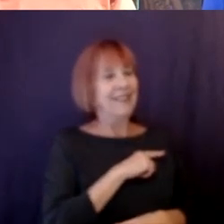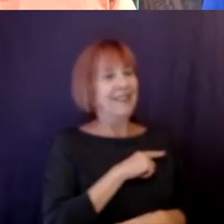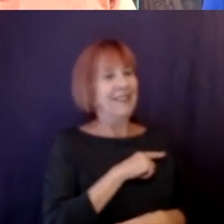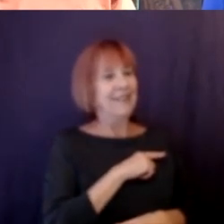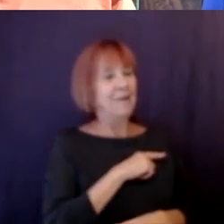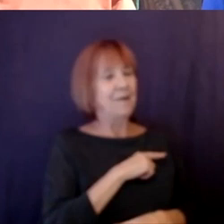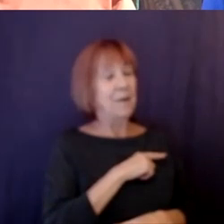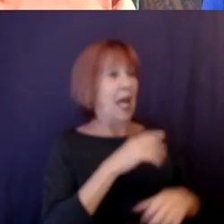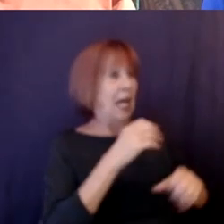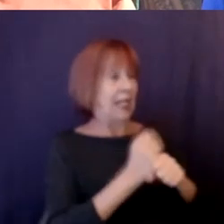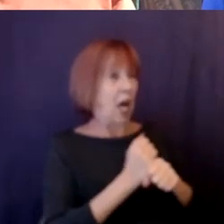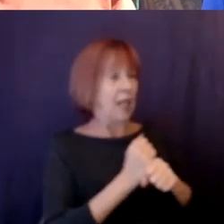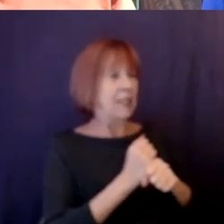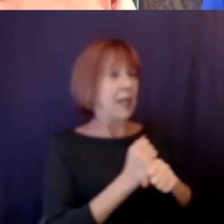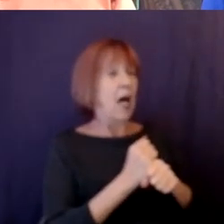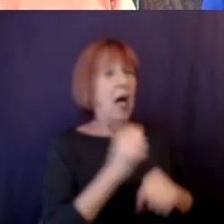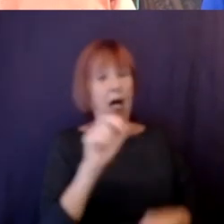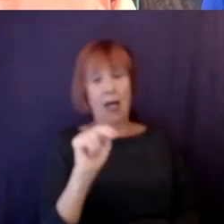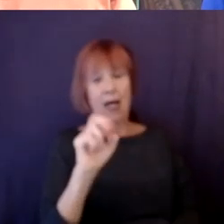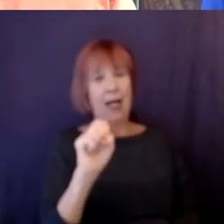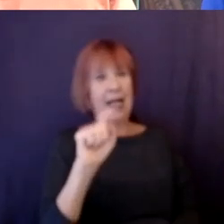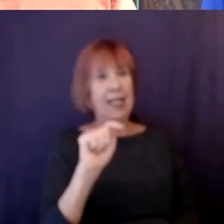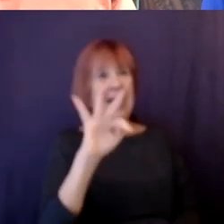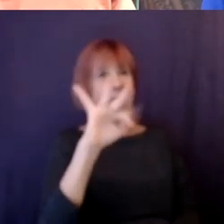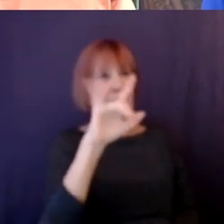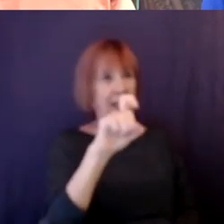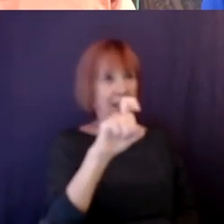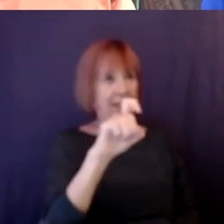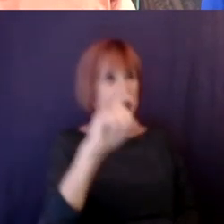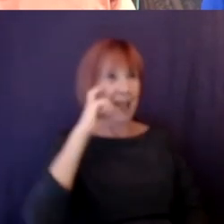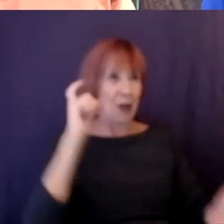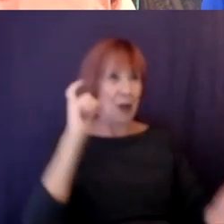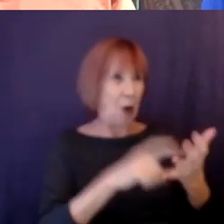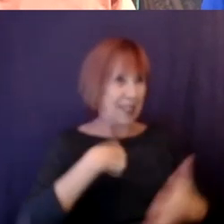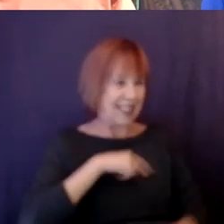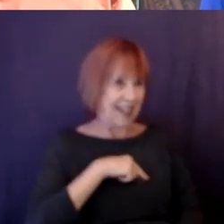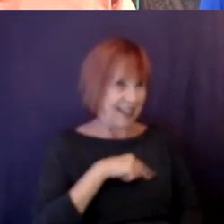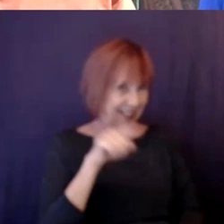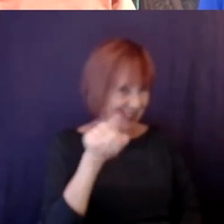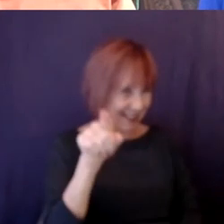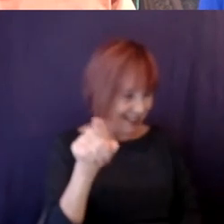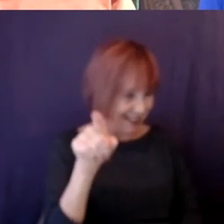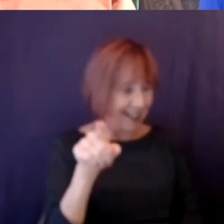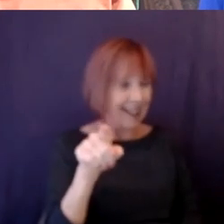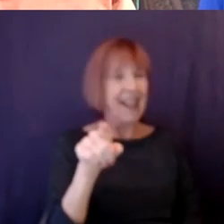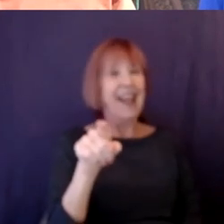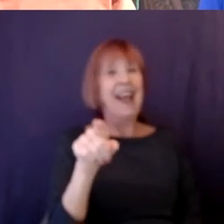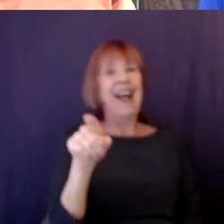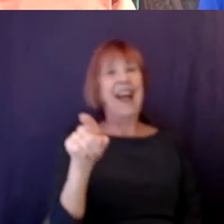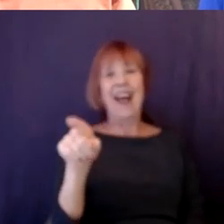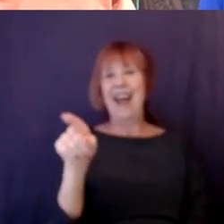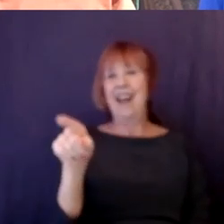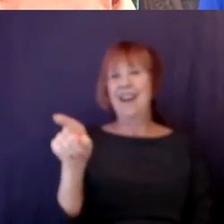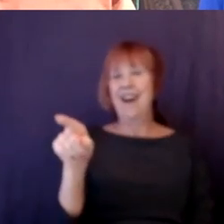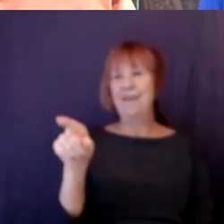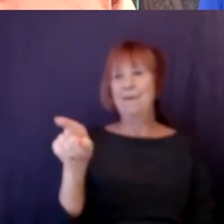we got the eye of Netflix, and that through a bunch of wonderful, we